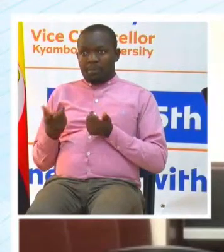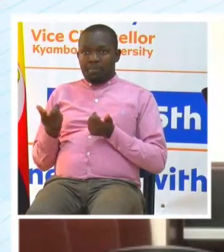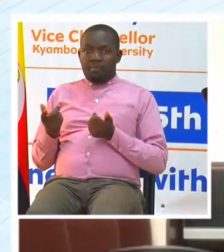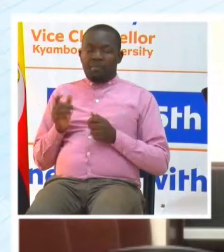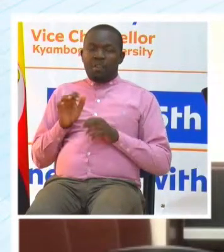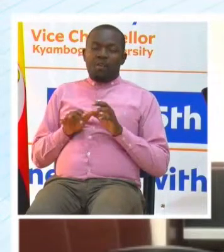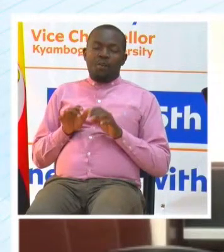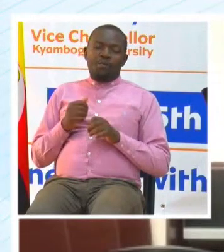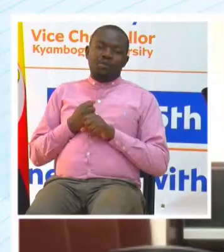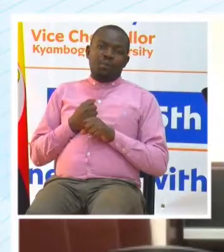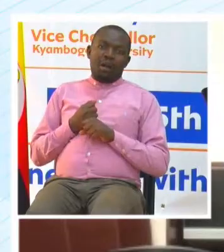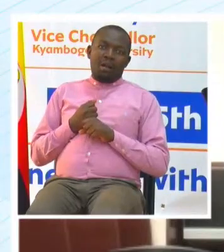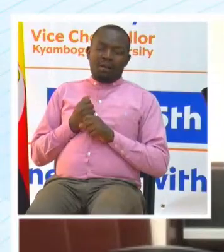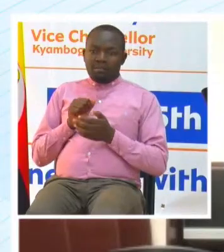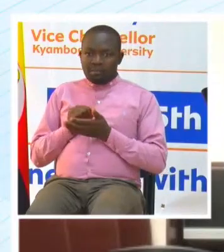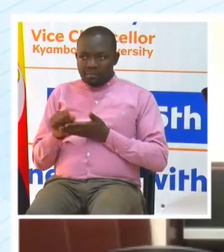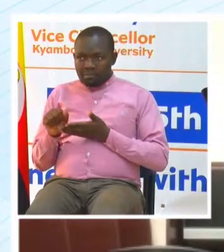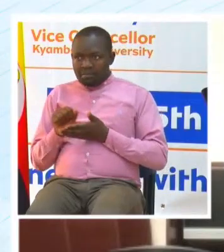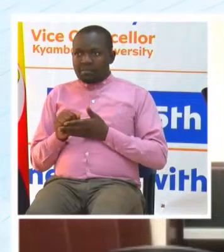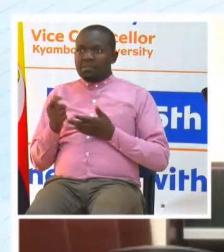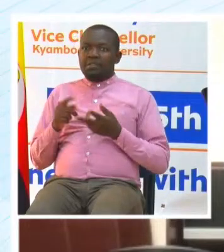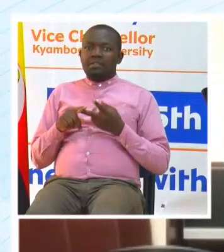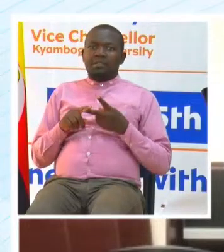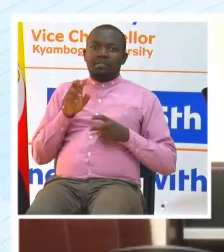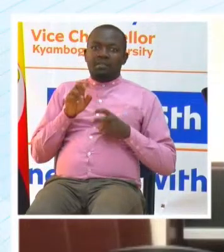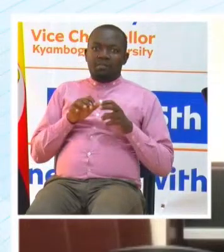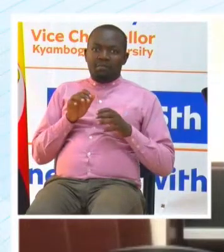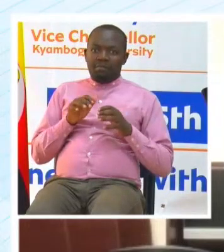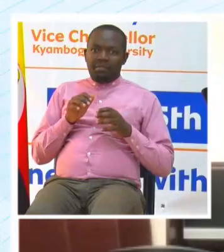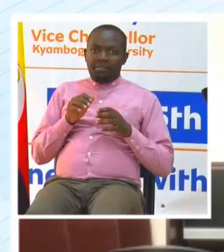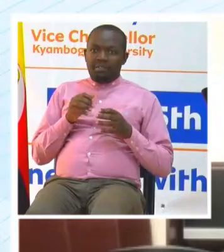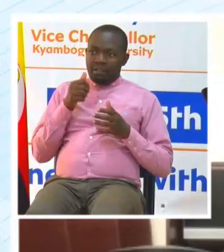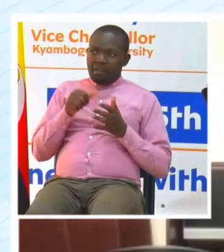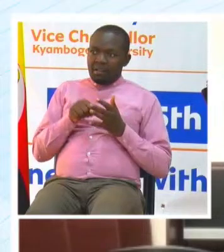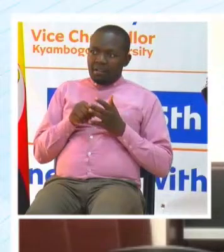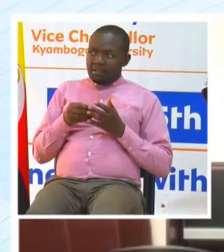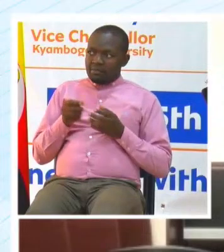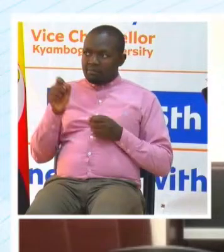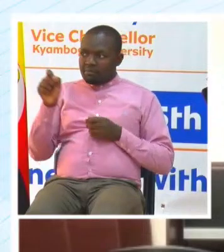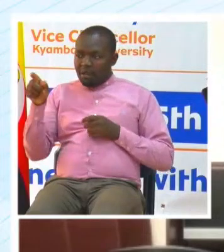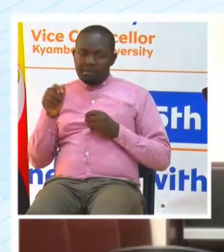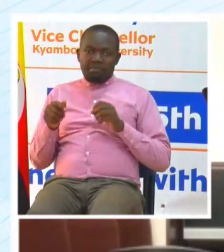work, printing, being an office messenger, those small things.